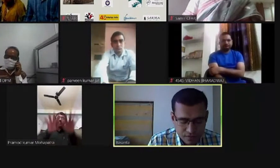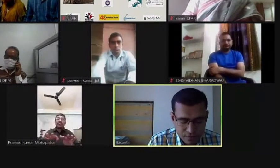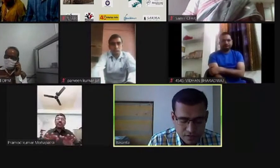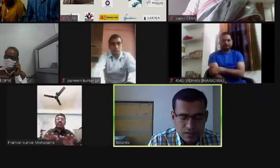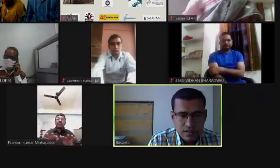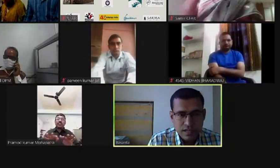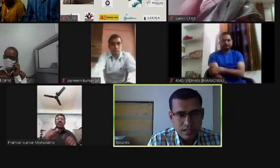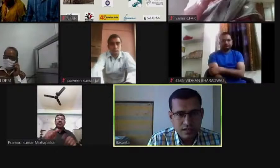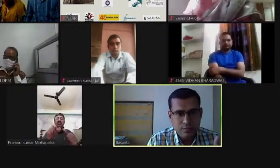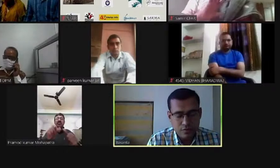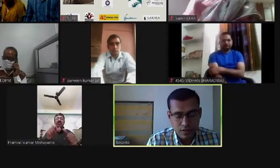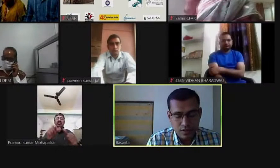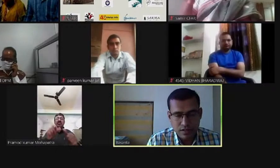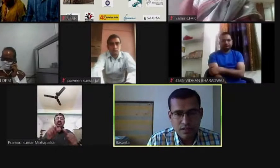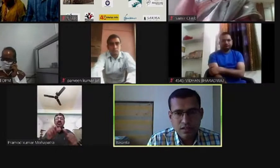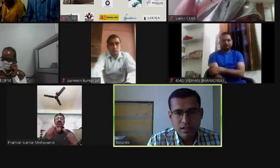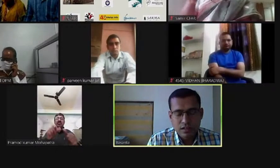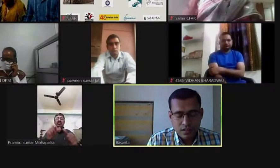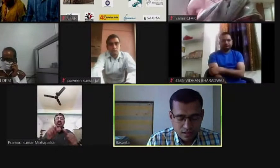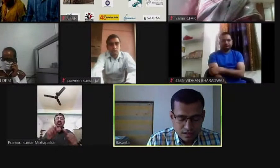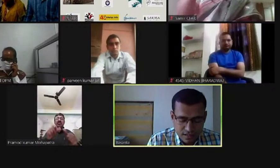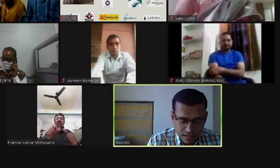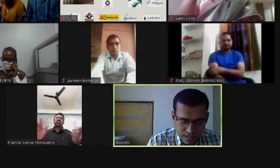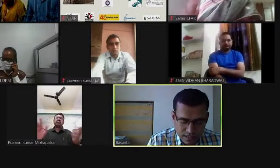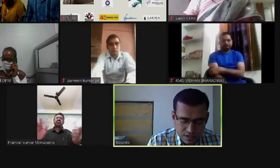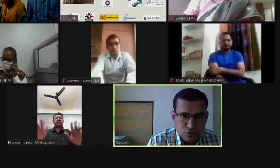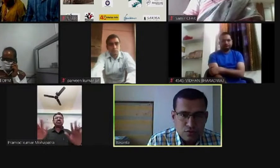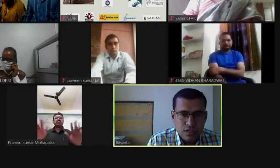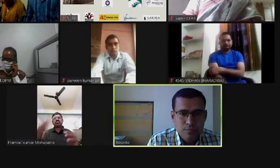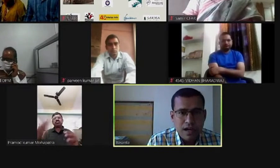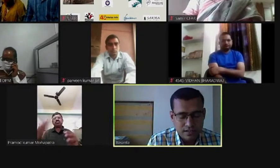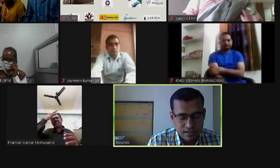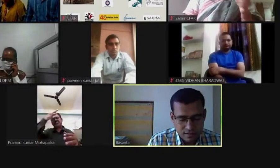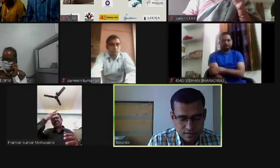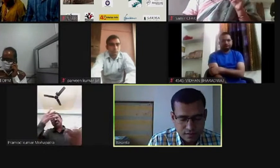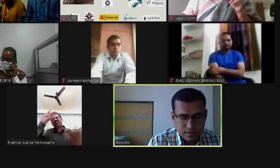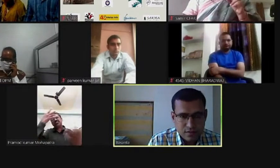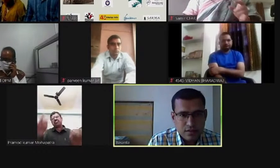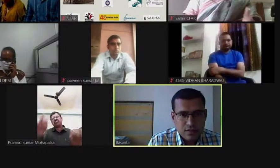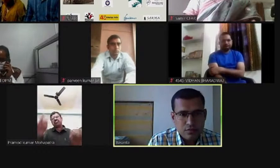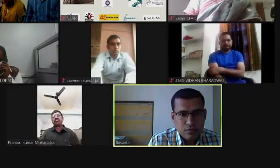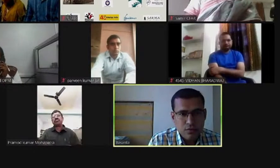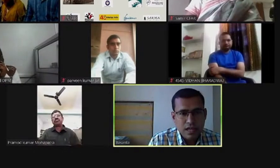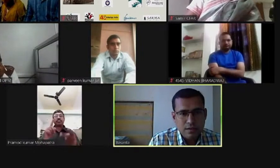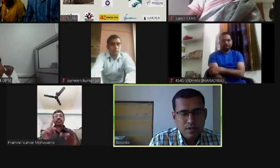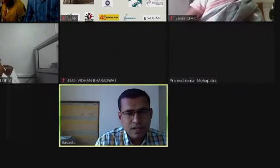there's some people who are not in a position to access it, which is the biggest problem. The second issue is